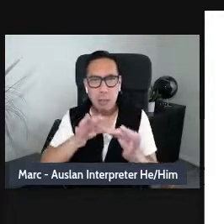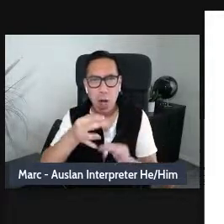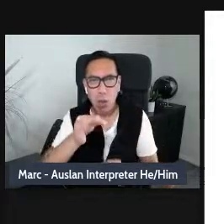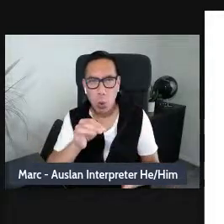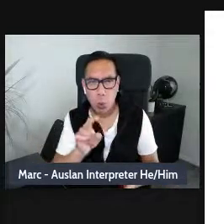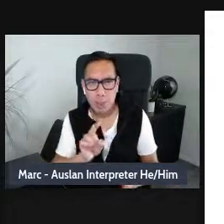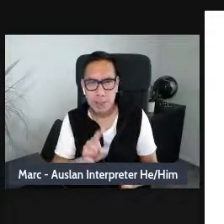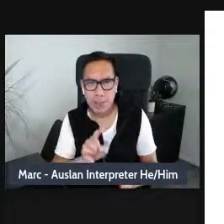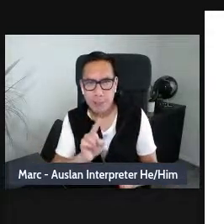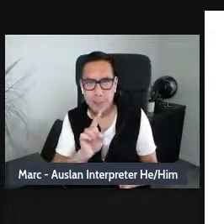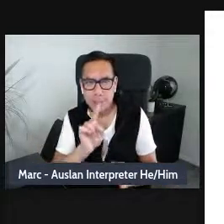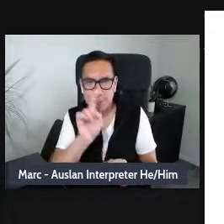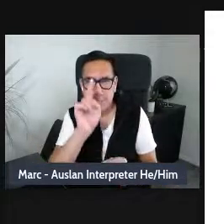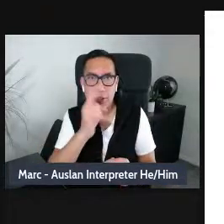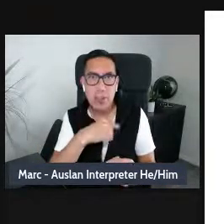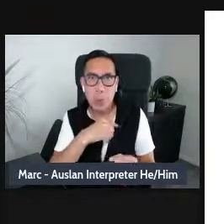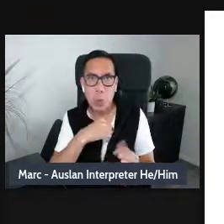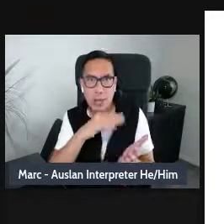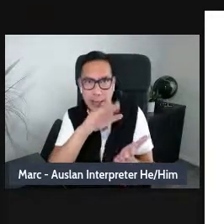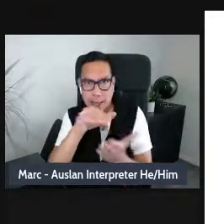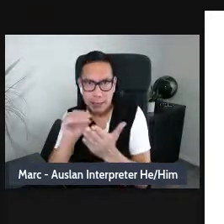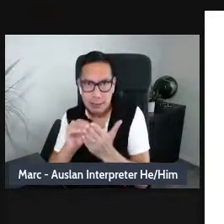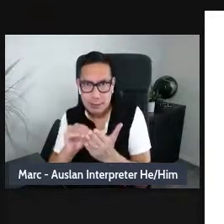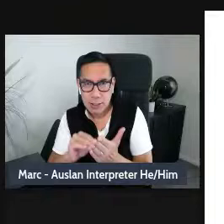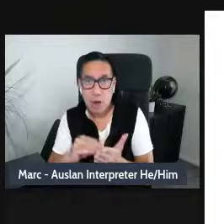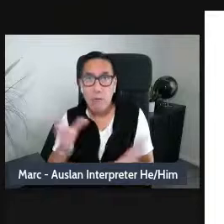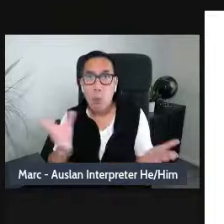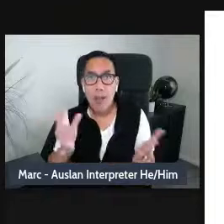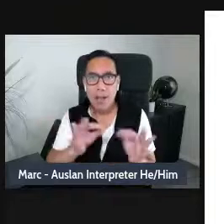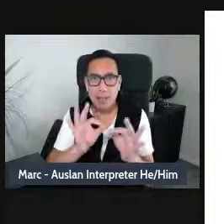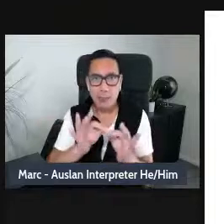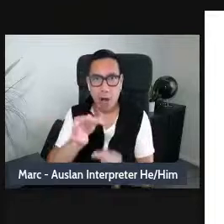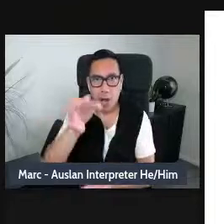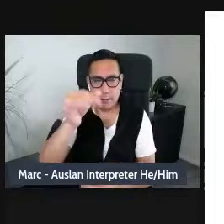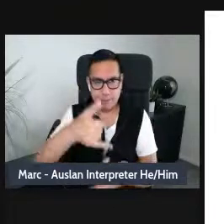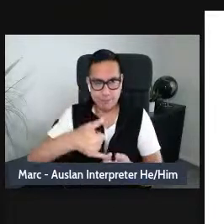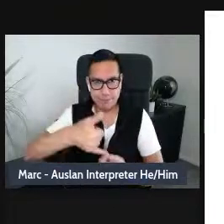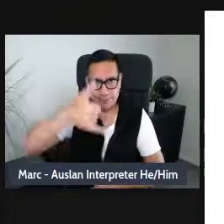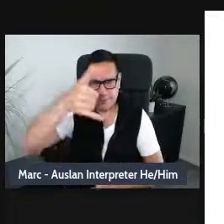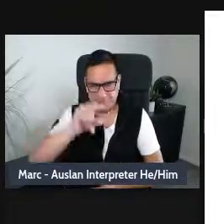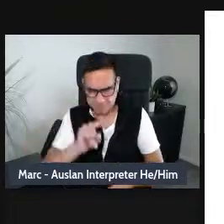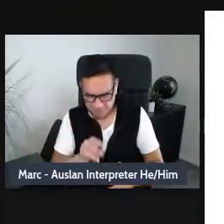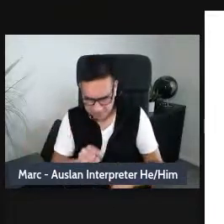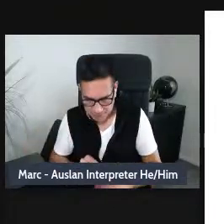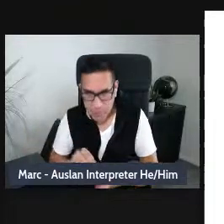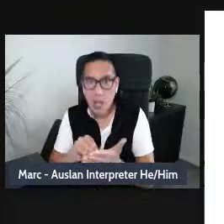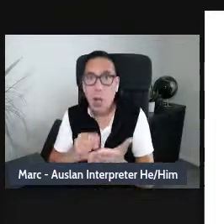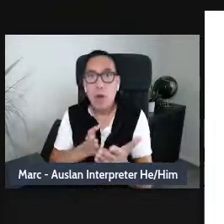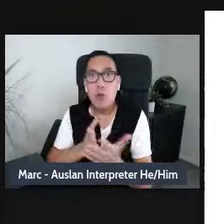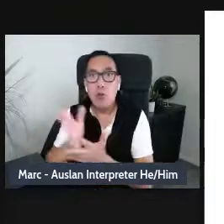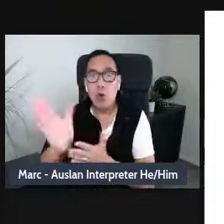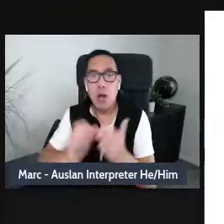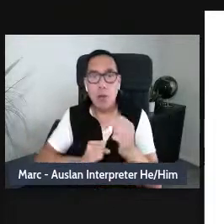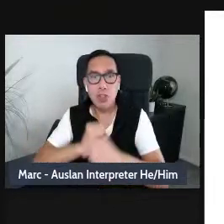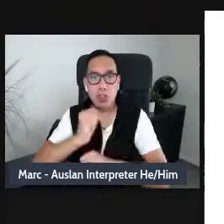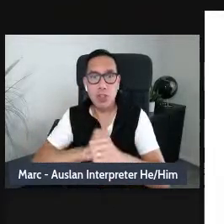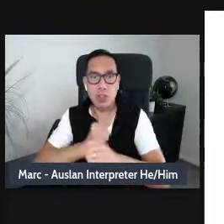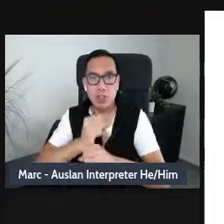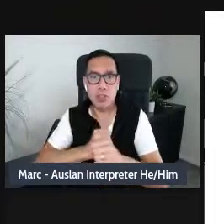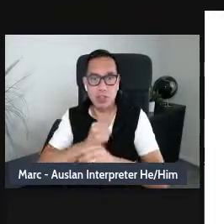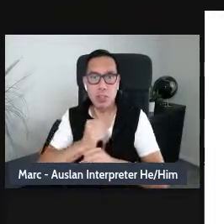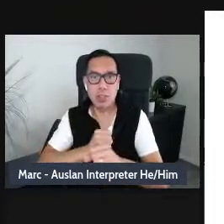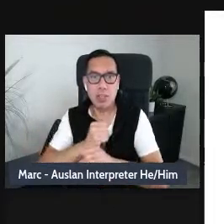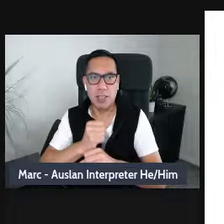collected cerebrospinal fluid from the base of their spine, and we ran it through a machine called a mass spectrometer. And from